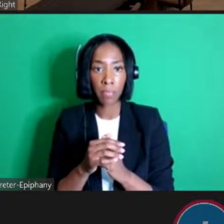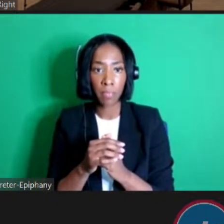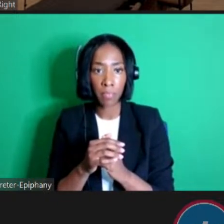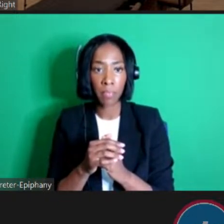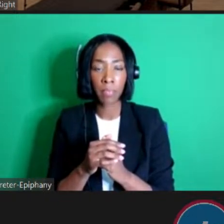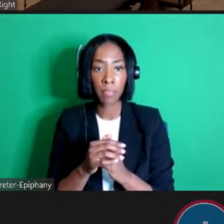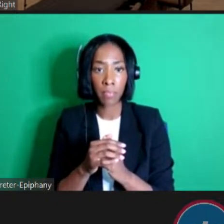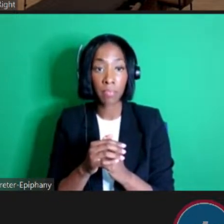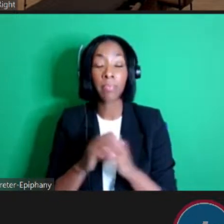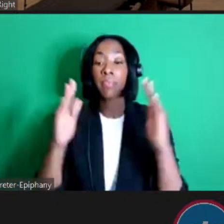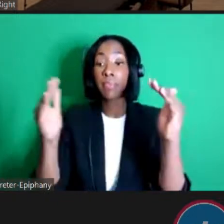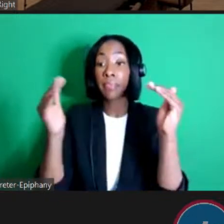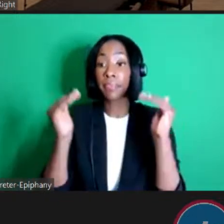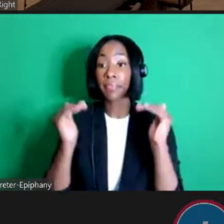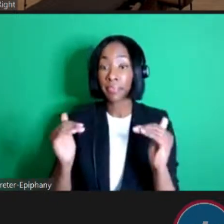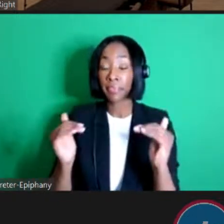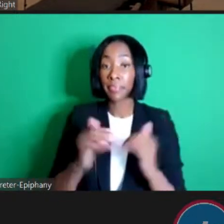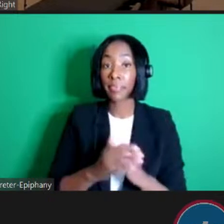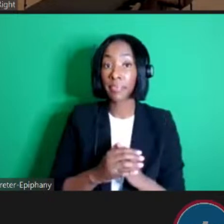Up next